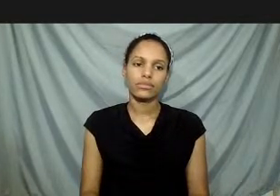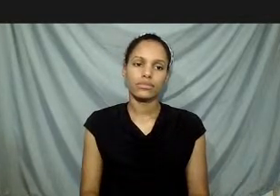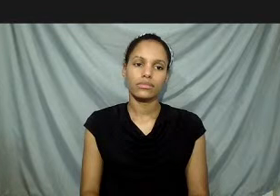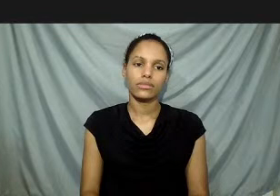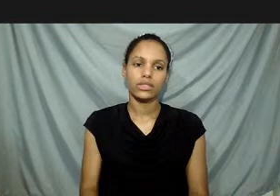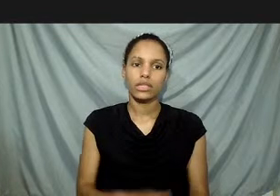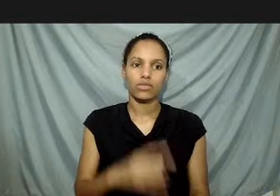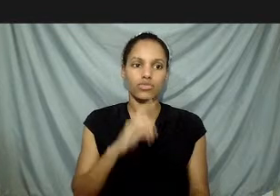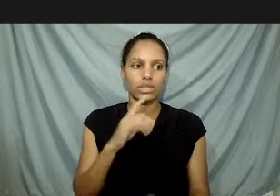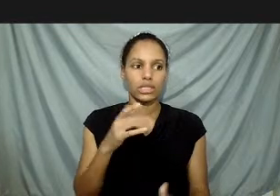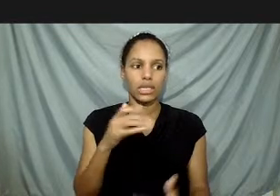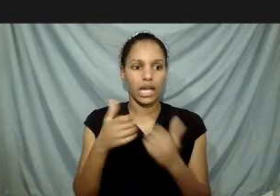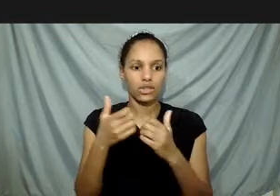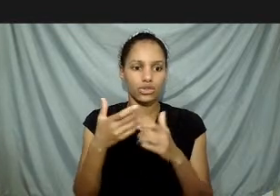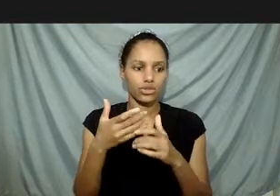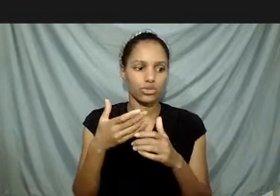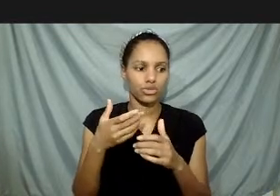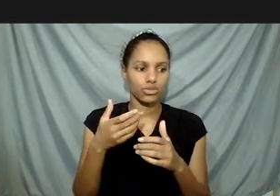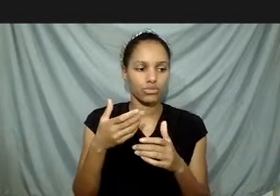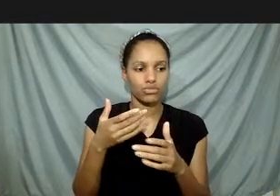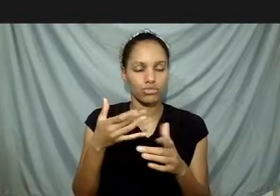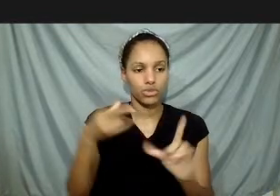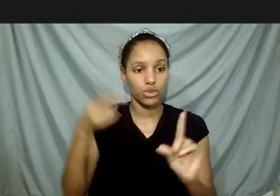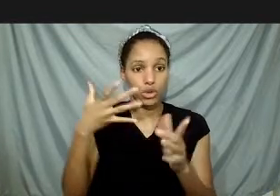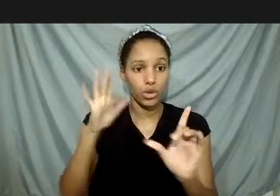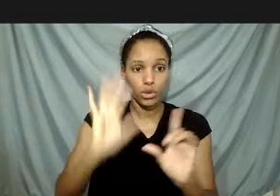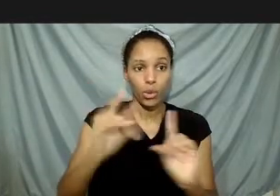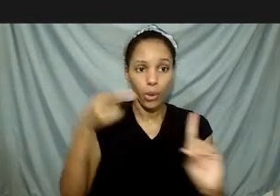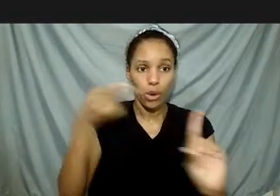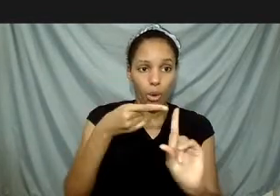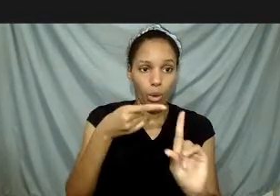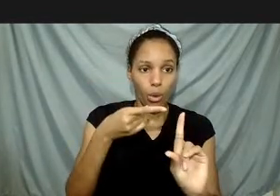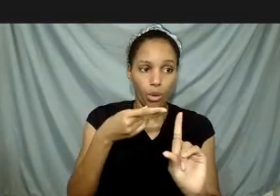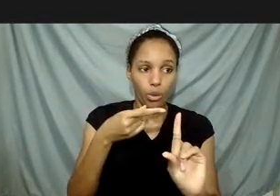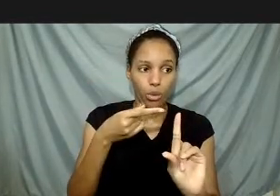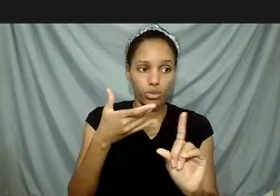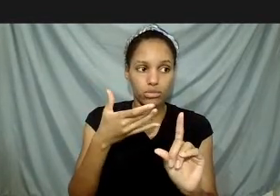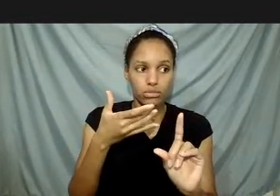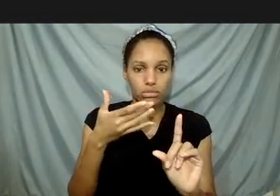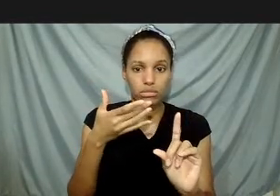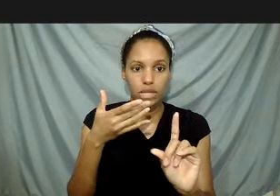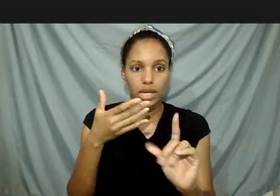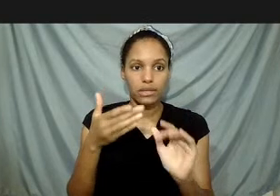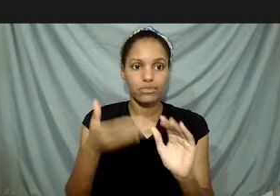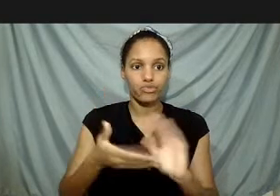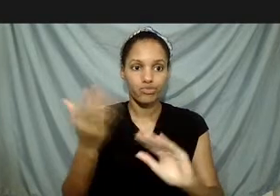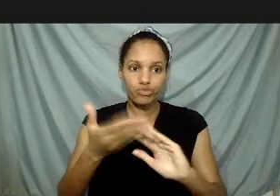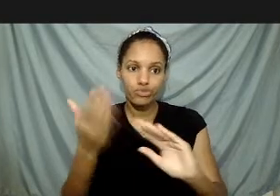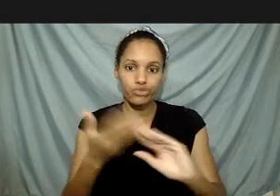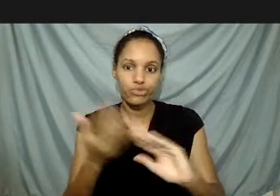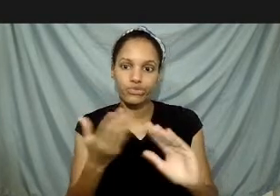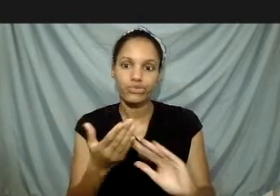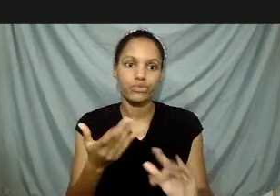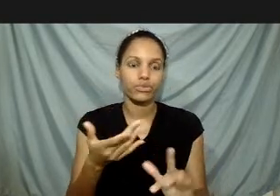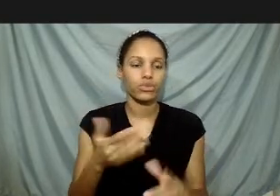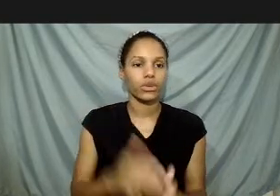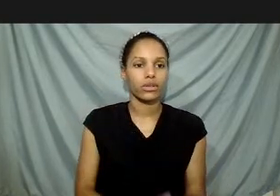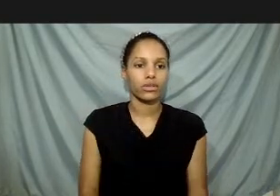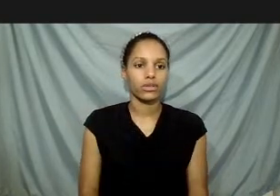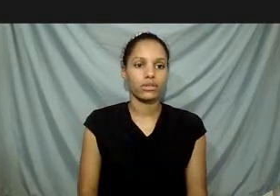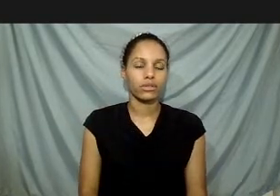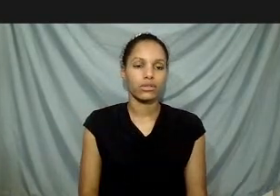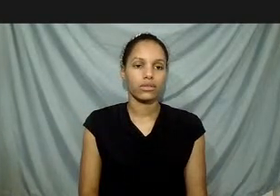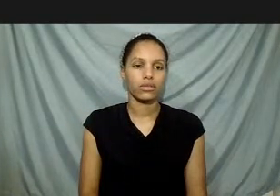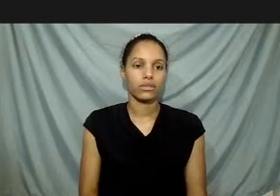achieving the mission, of the company, but COVID times, So I'm just curious about